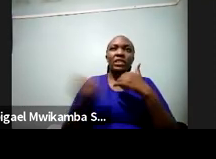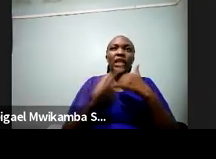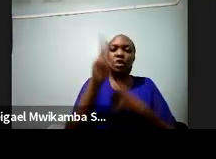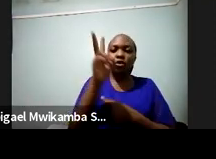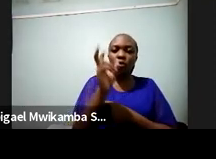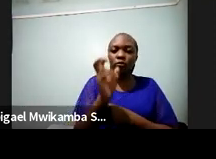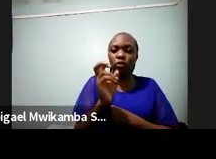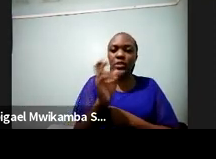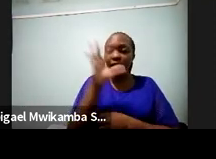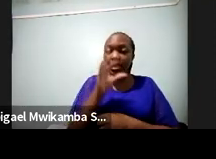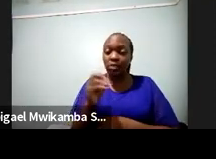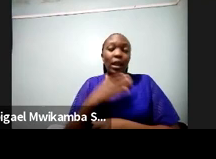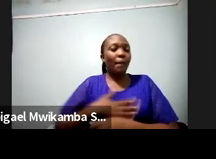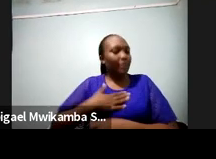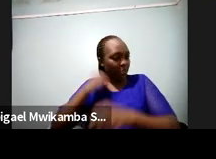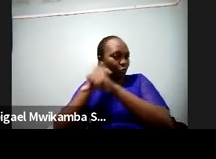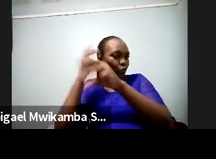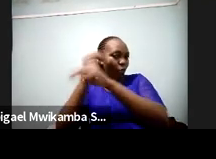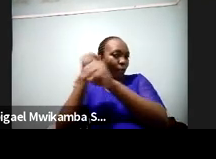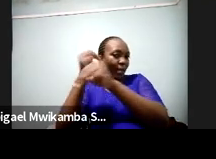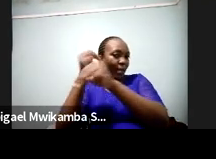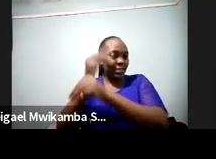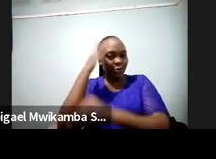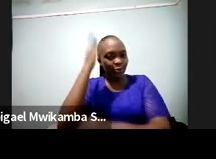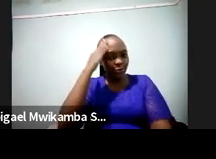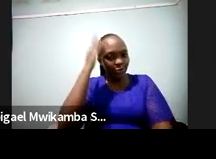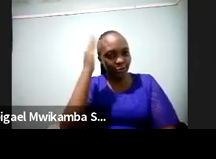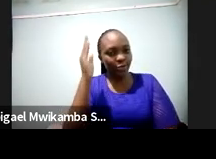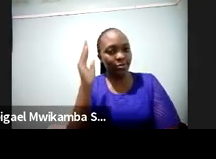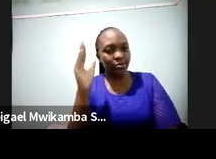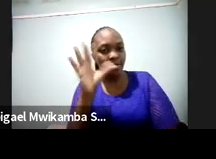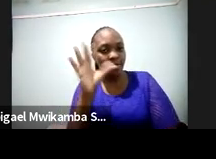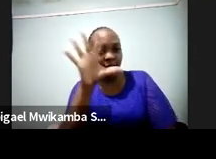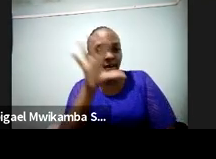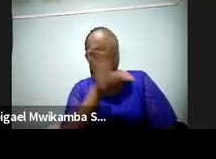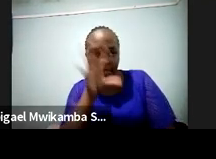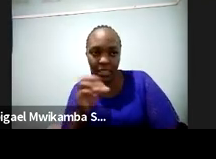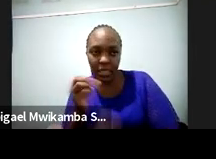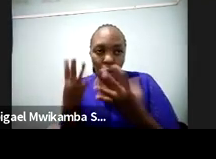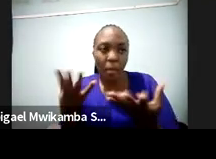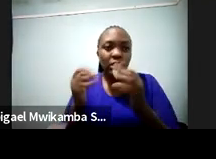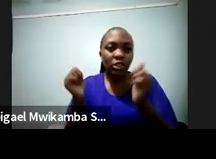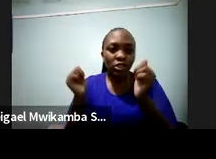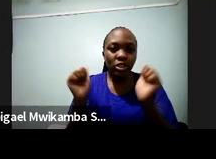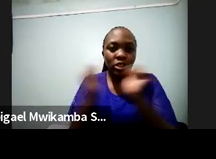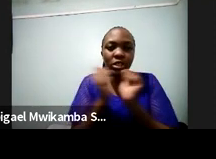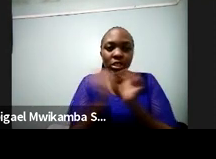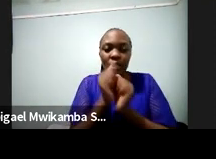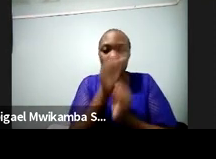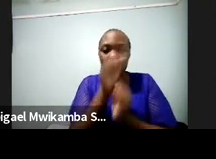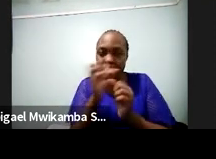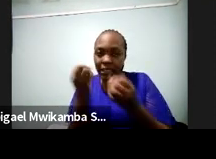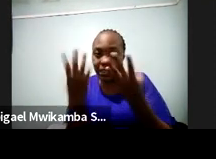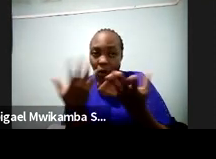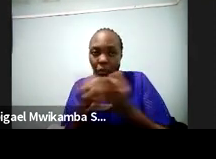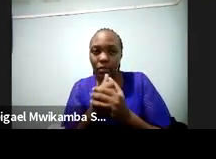20 are, so that your utilities should be around that much. Because if you go beyond there, you will already be eating into something else,